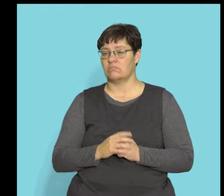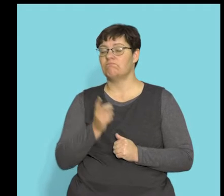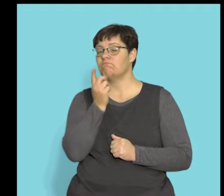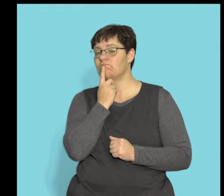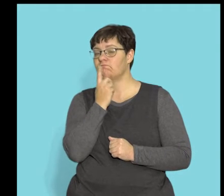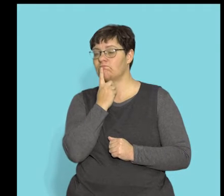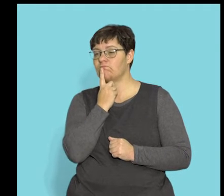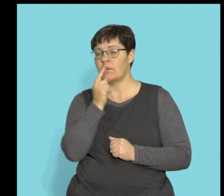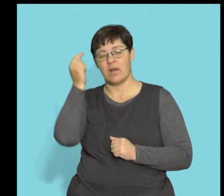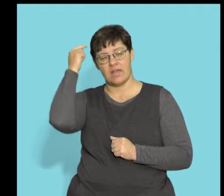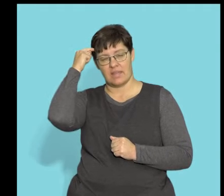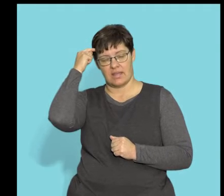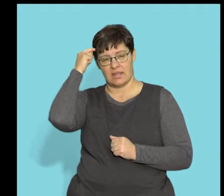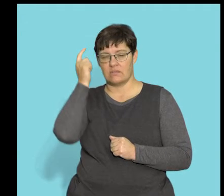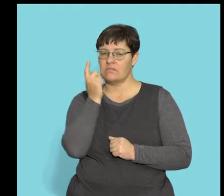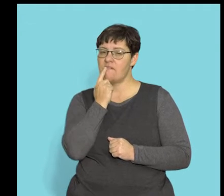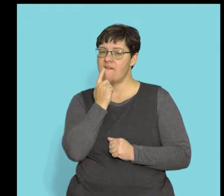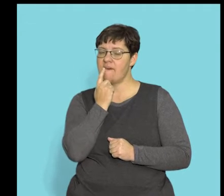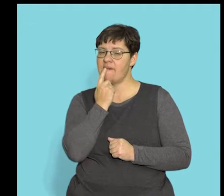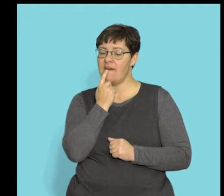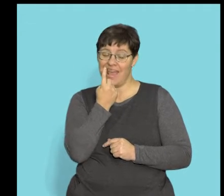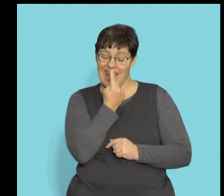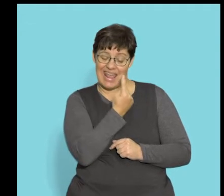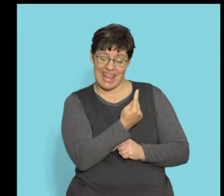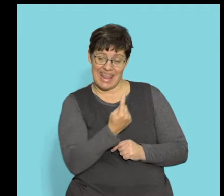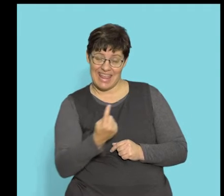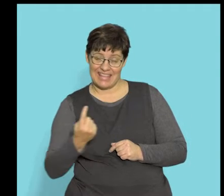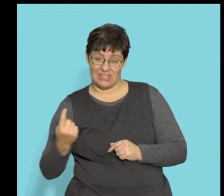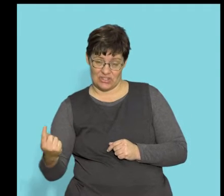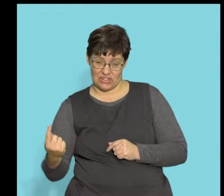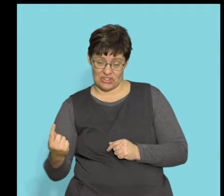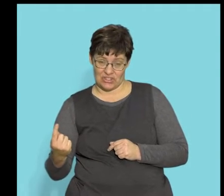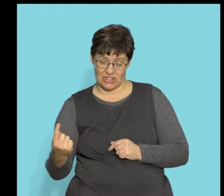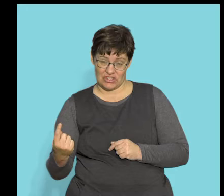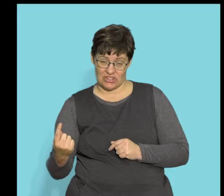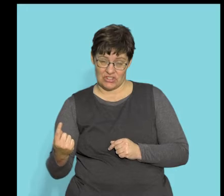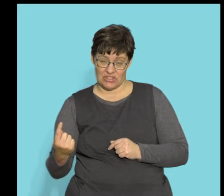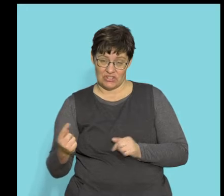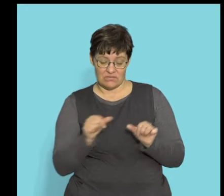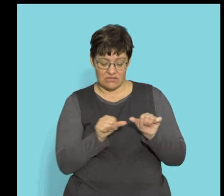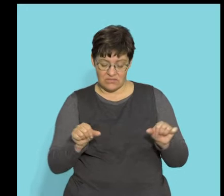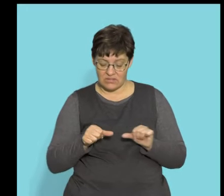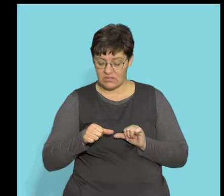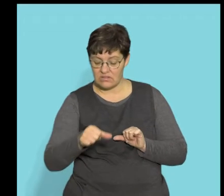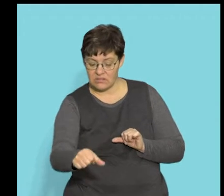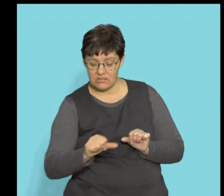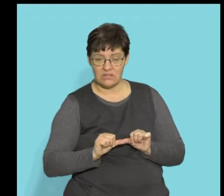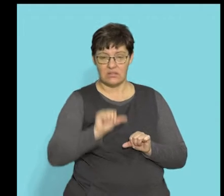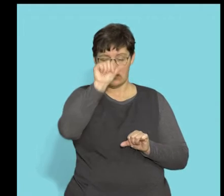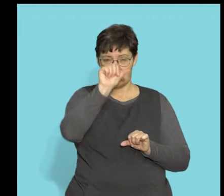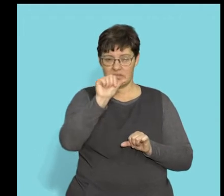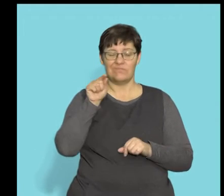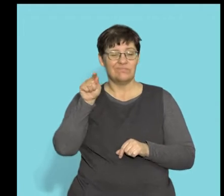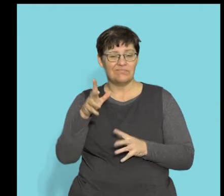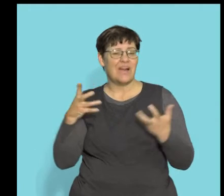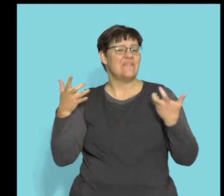I'm going to ask everyone to think about is, with regards to each dimension, how would I be able to actually fit